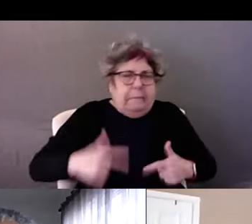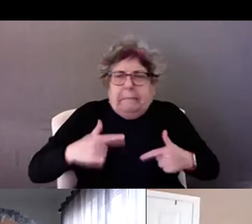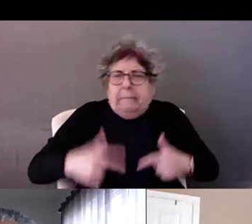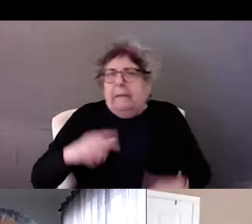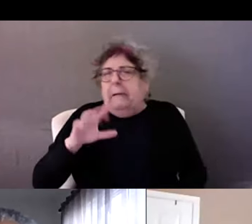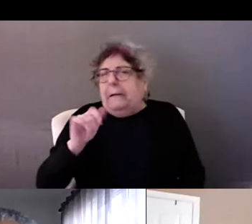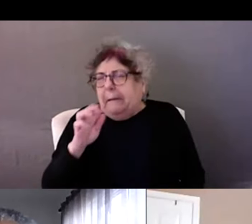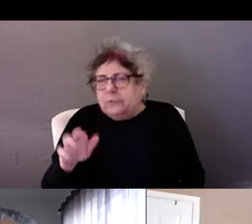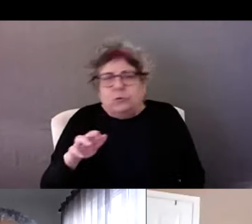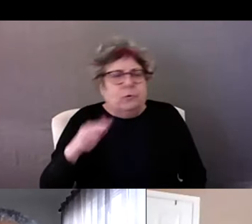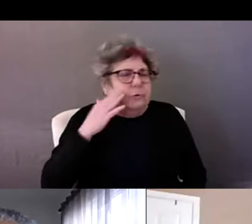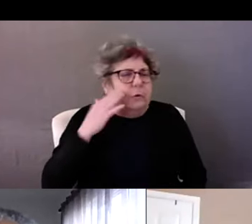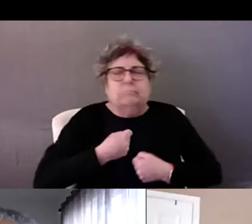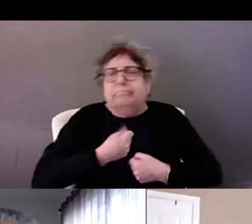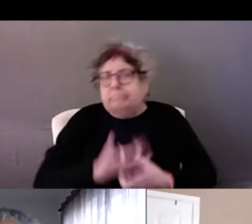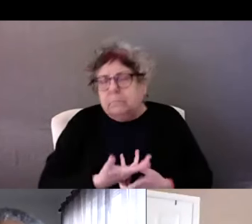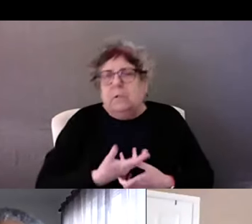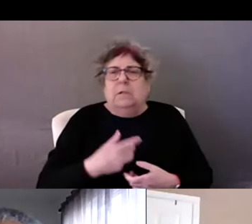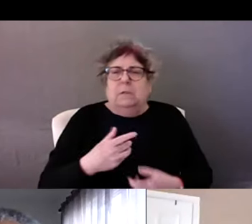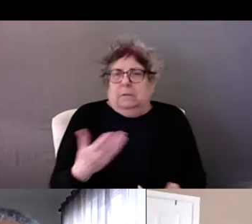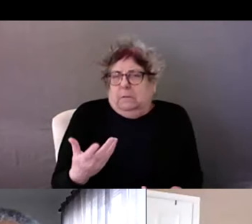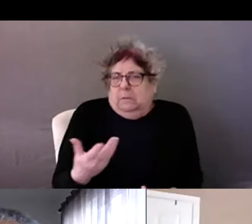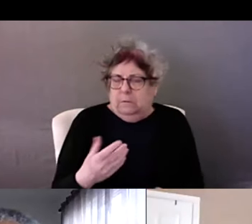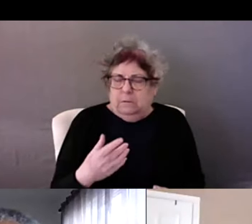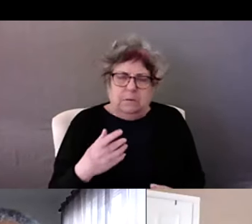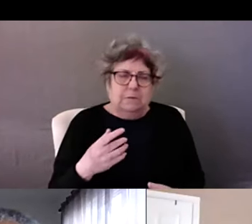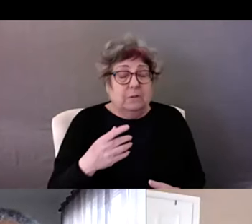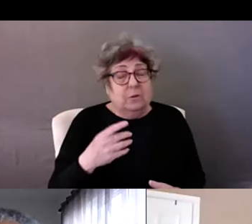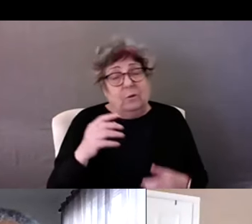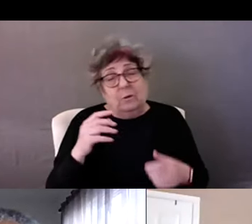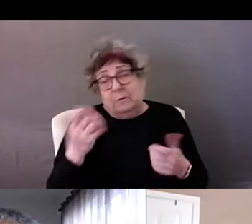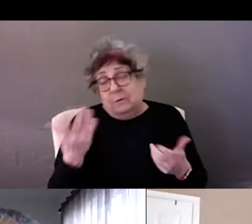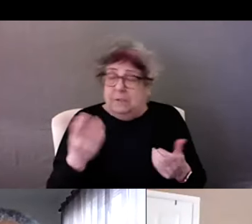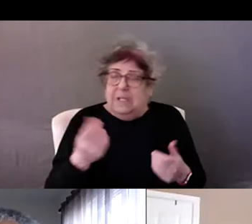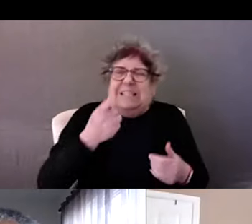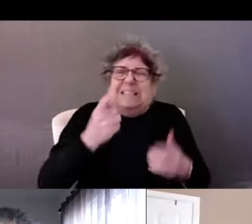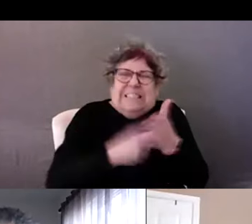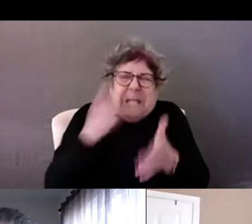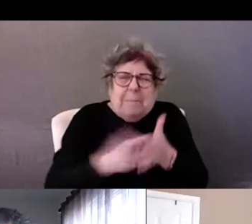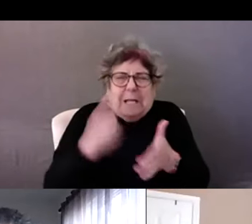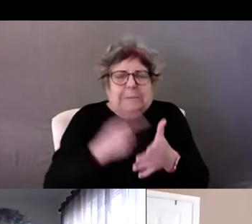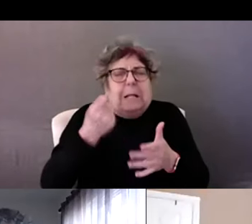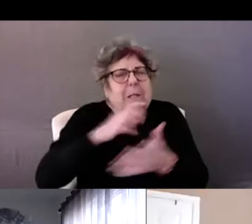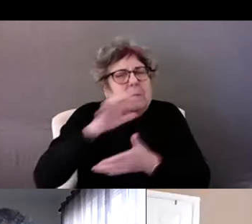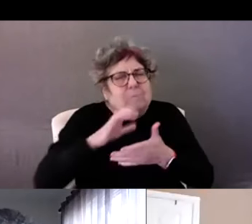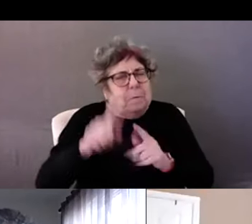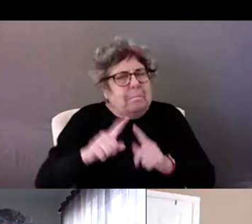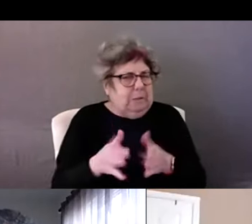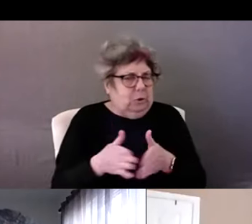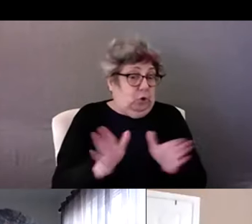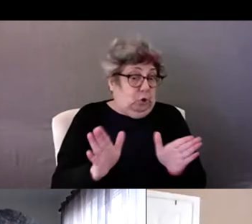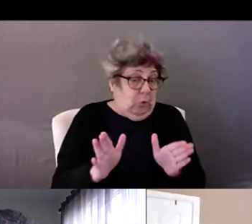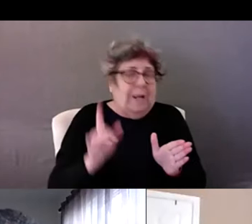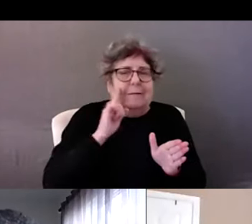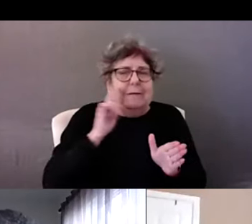flu. But I would say, so, you know, it could be a little confusing in a few instances, but in general, I think